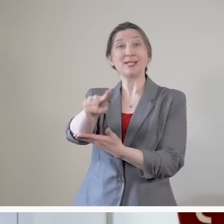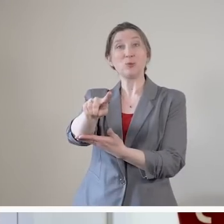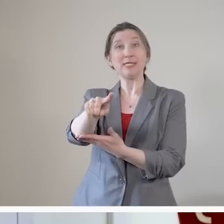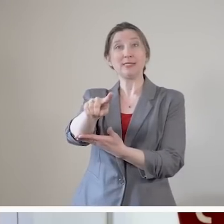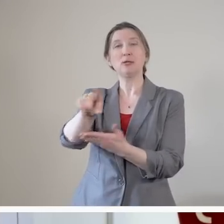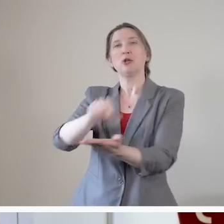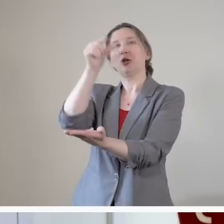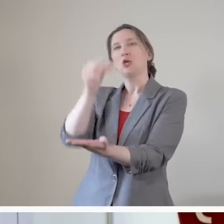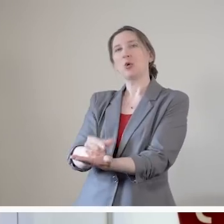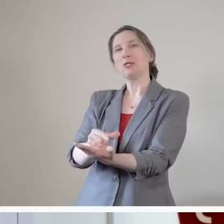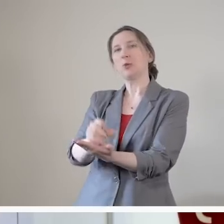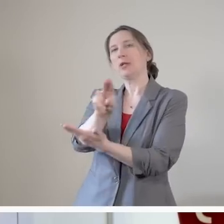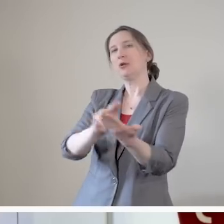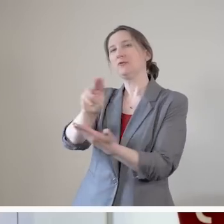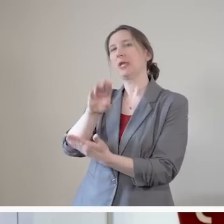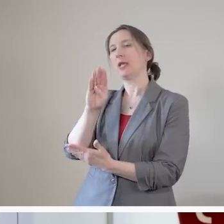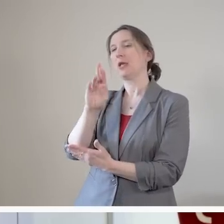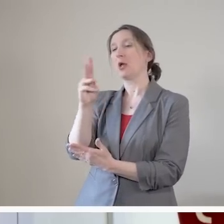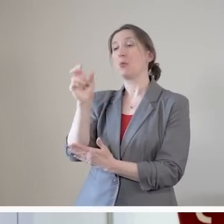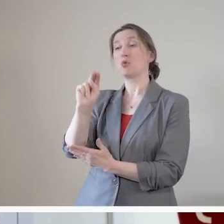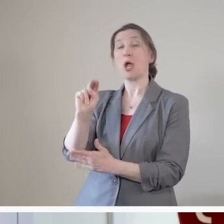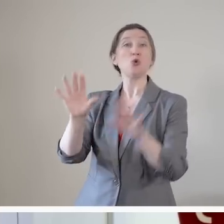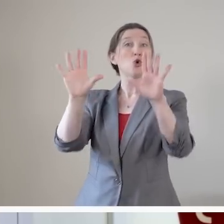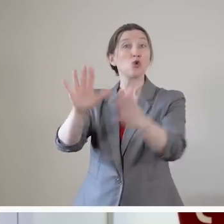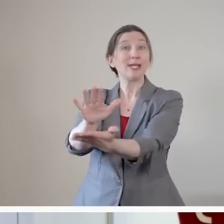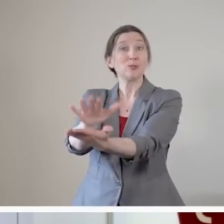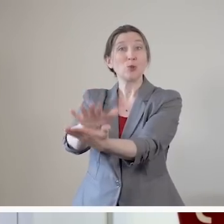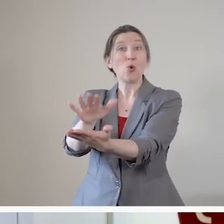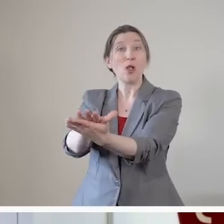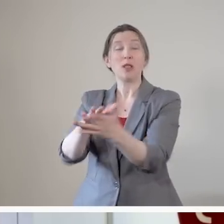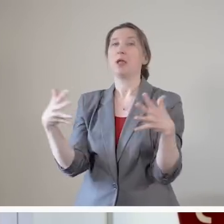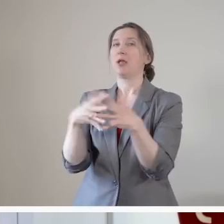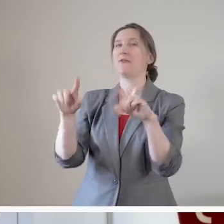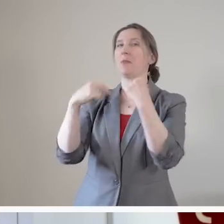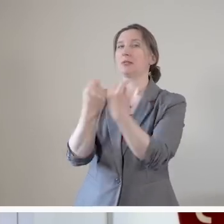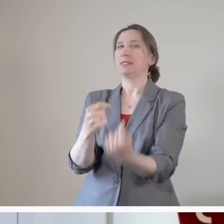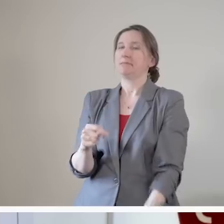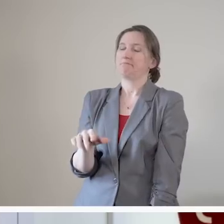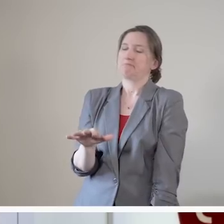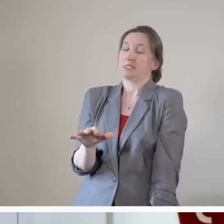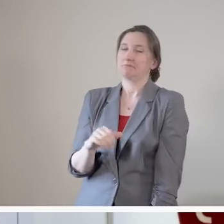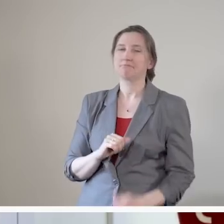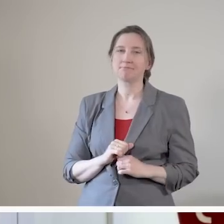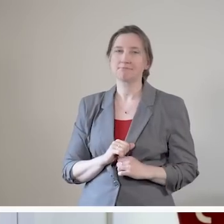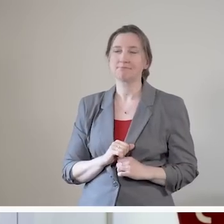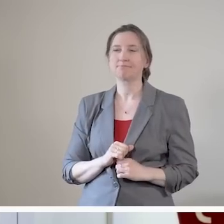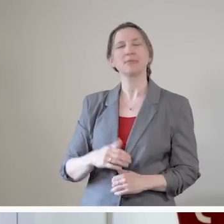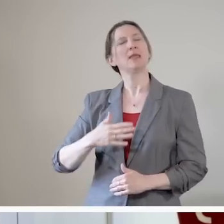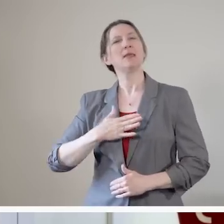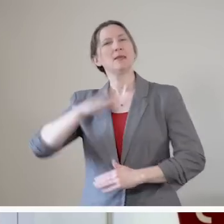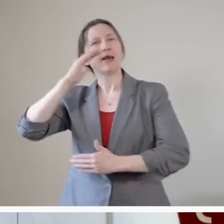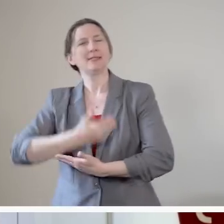Brown, good school, not much of a football team. Here's what Jack and I talk about a lot.